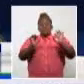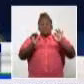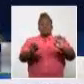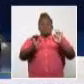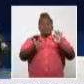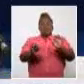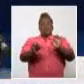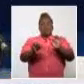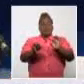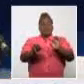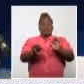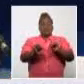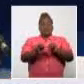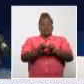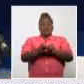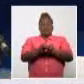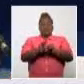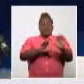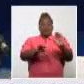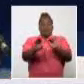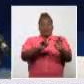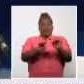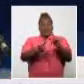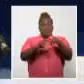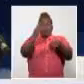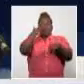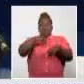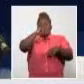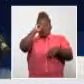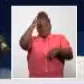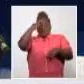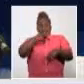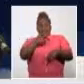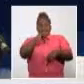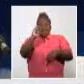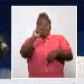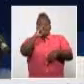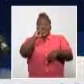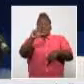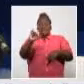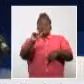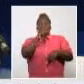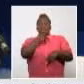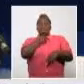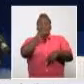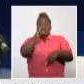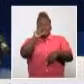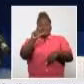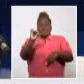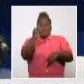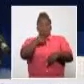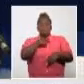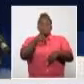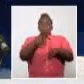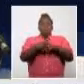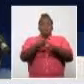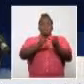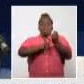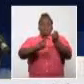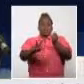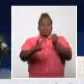We always refer to the incidence rates of positive cases by province. I am talking about the rate